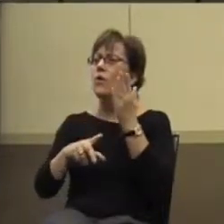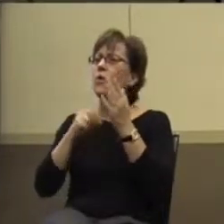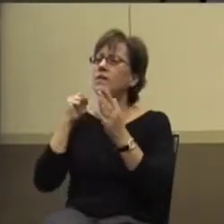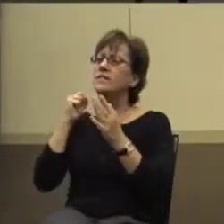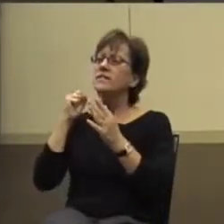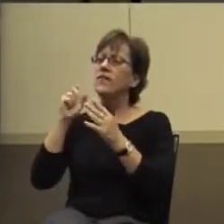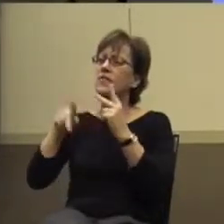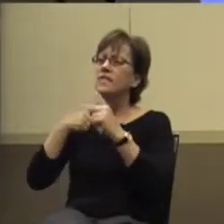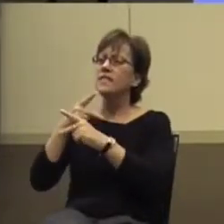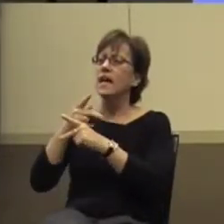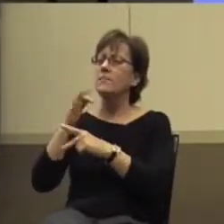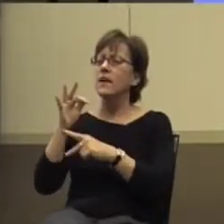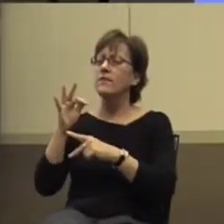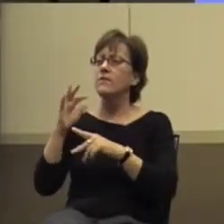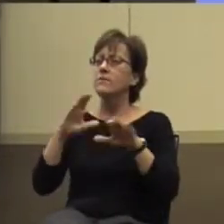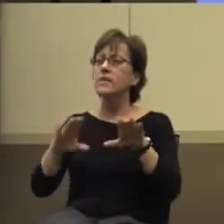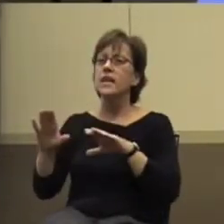type of